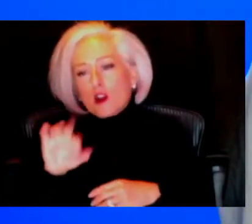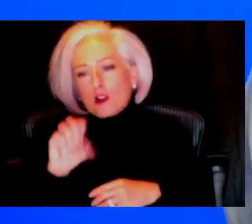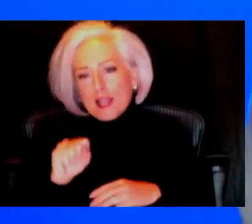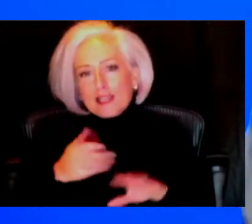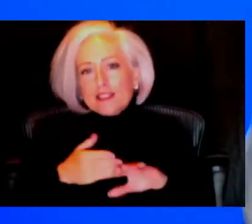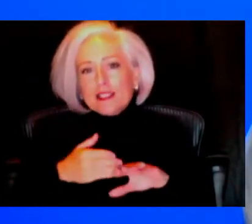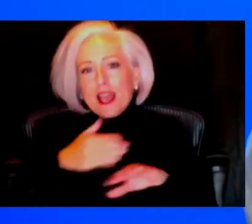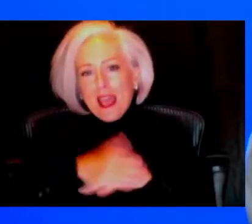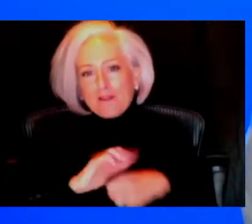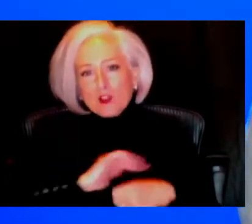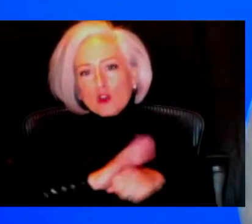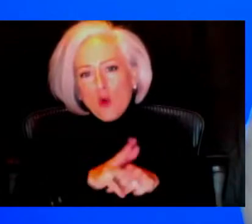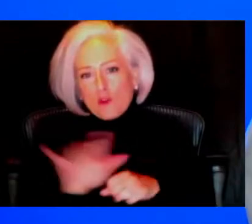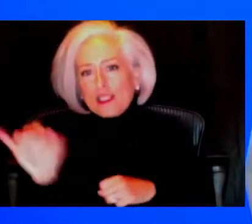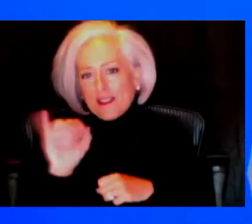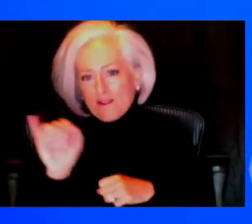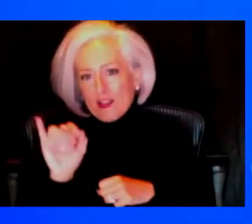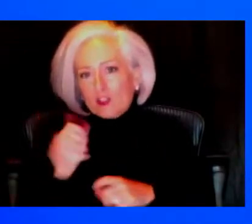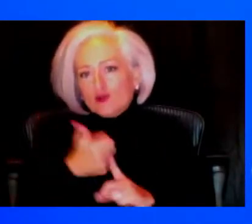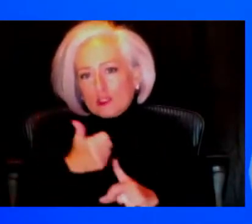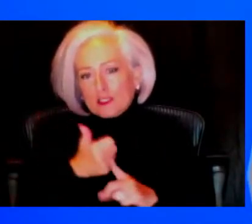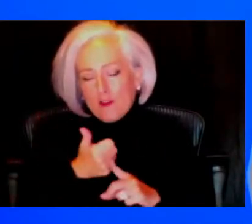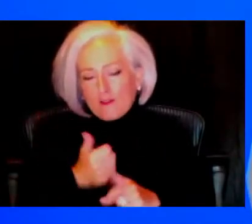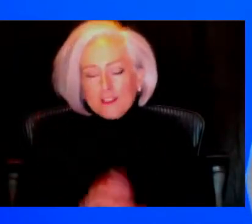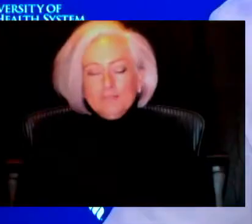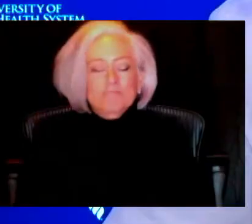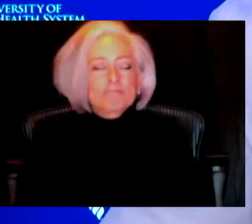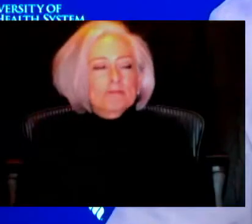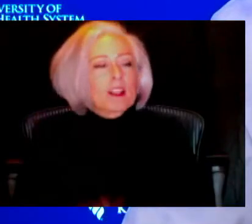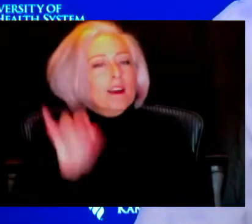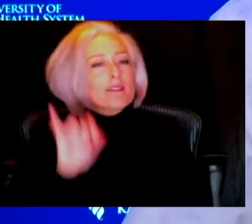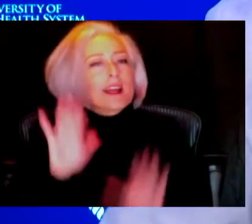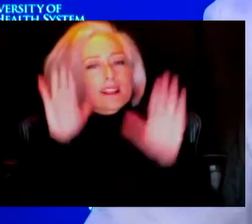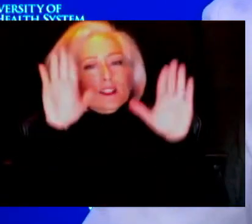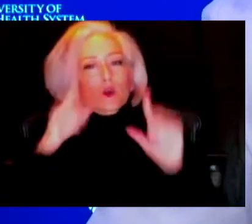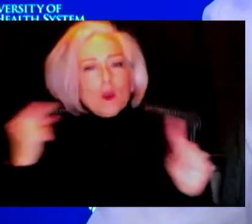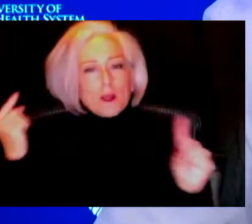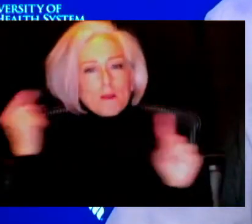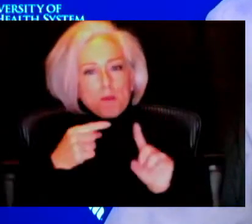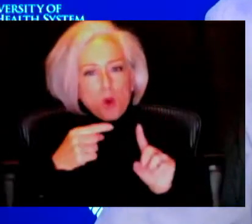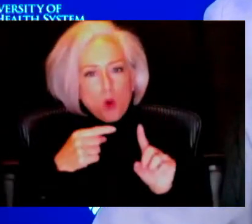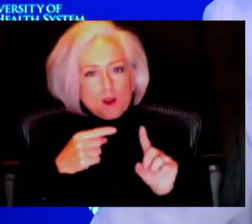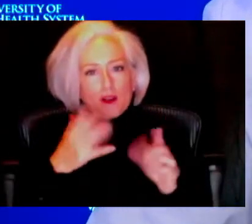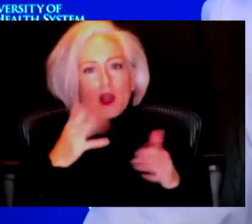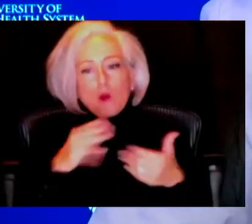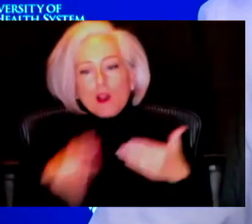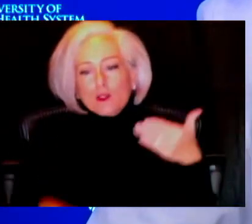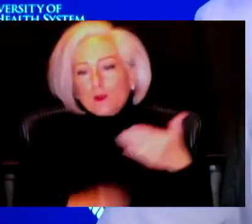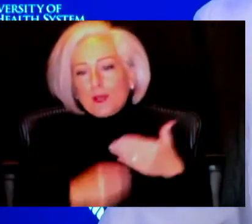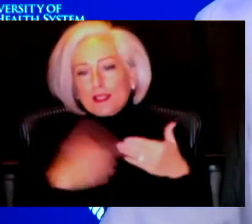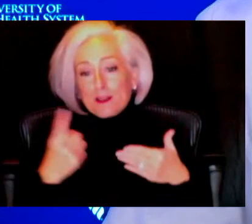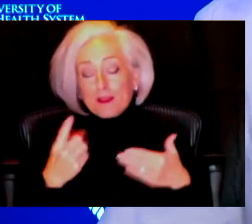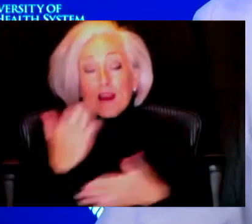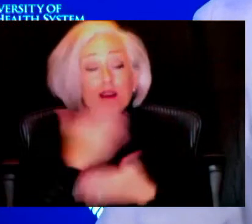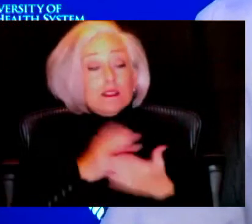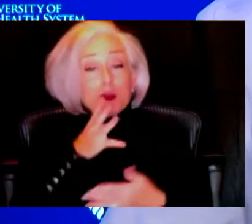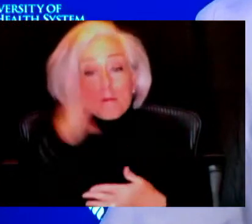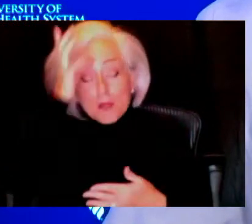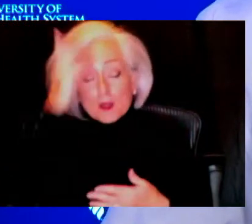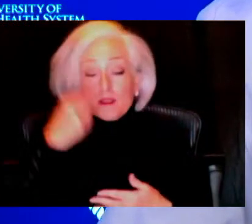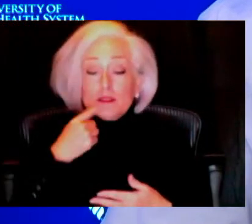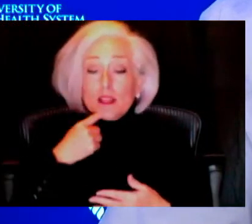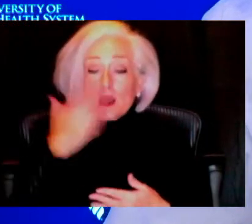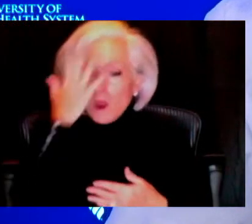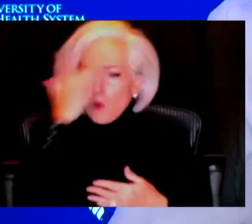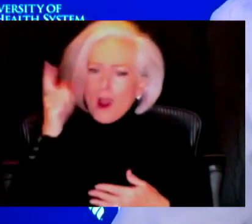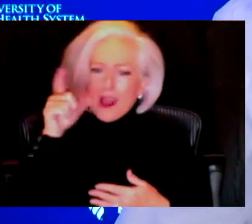COVID infection itself. Yeah, and that's a great point. I would like to piggyback on that. You know, we still have some parents saying, well, why do I need to get